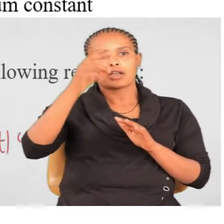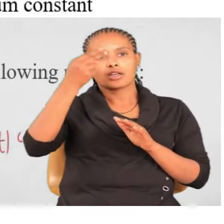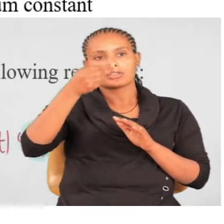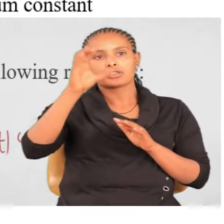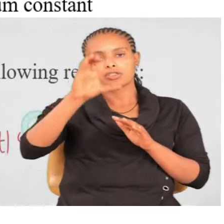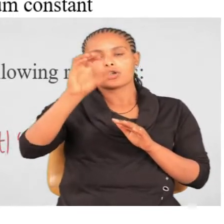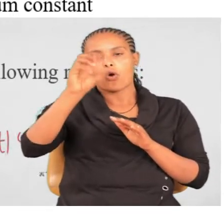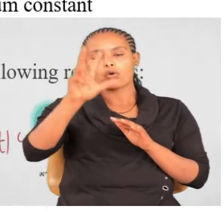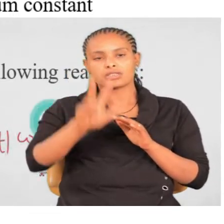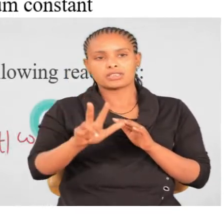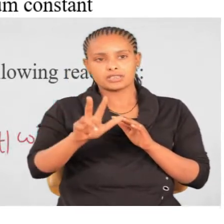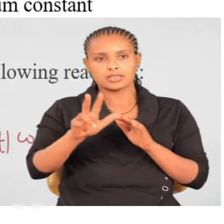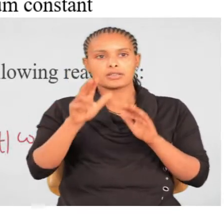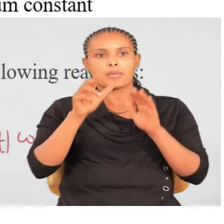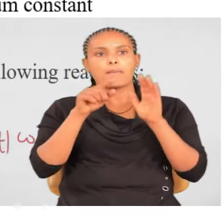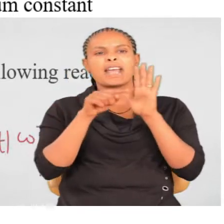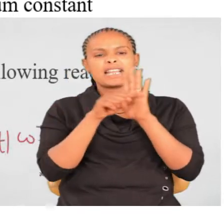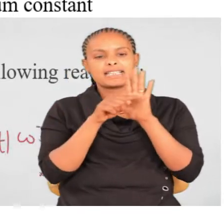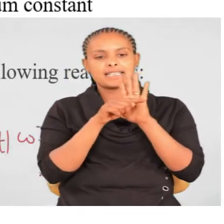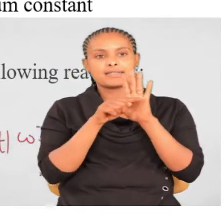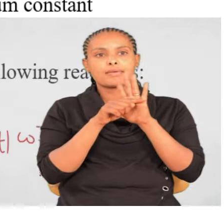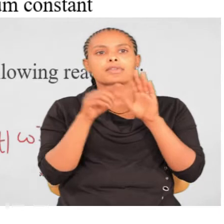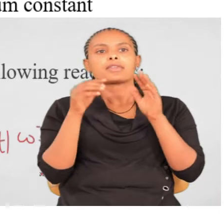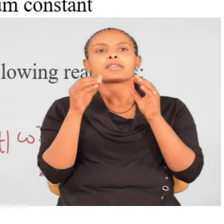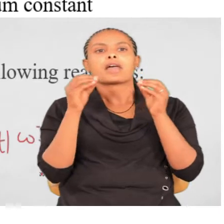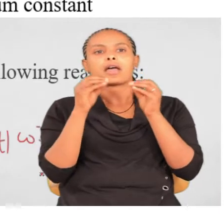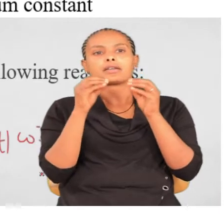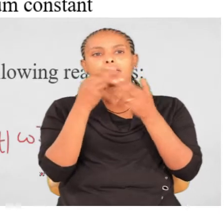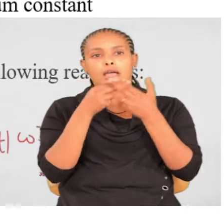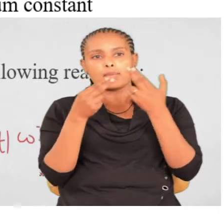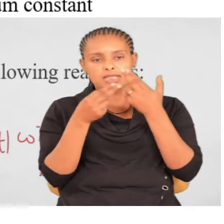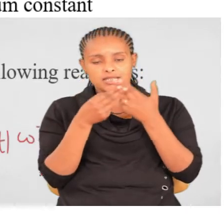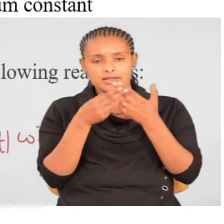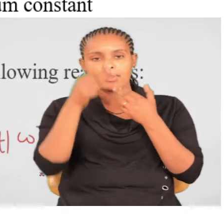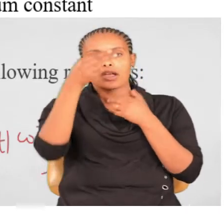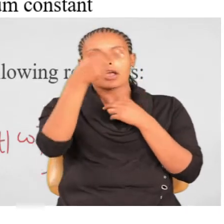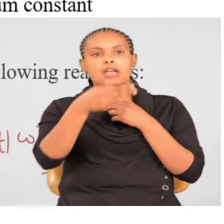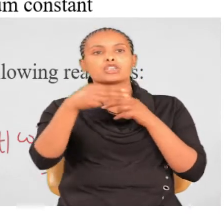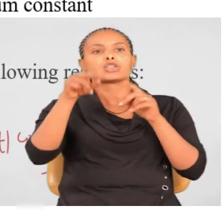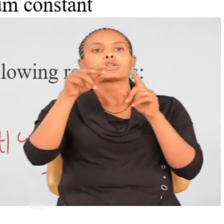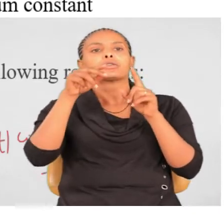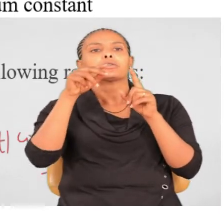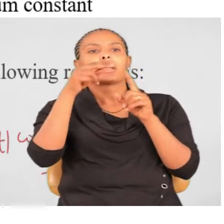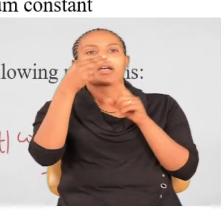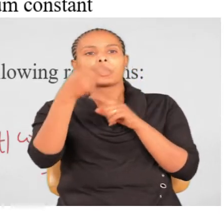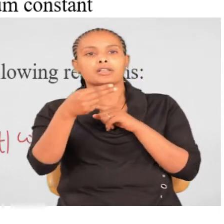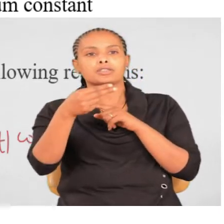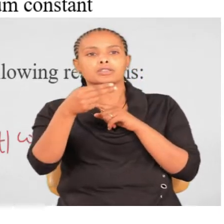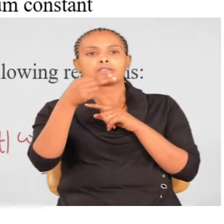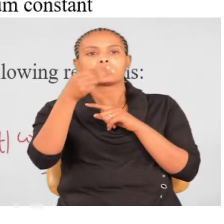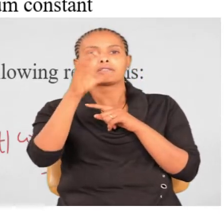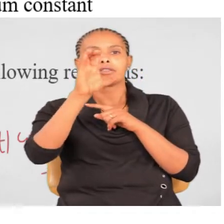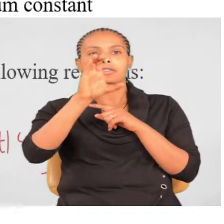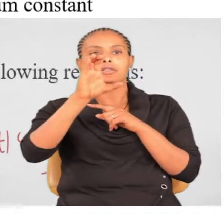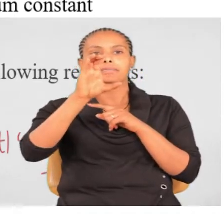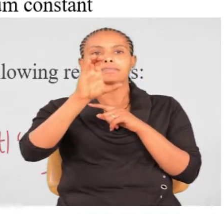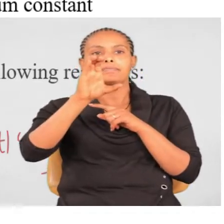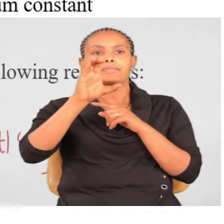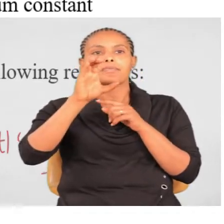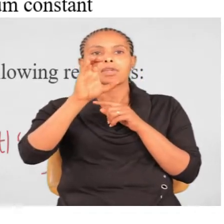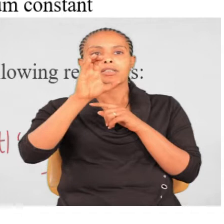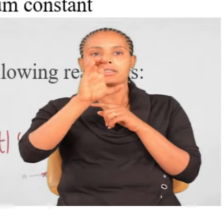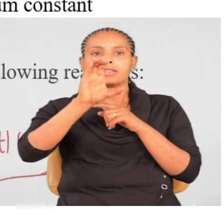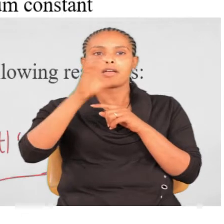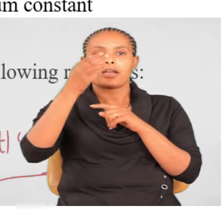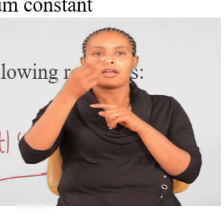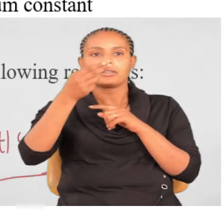HCO3 minus times concentration of H plus raised to its coefficient, which is 1, divided